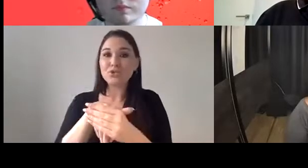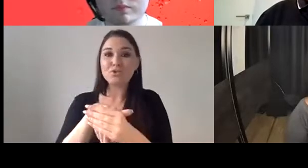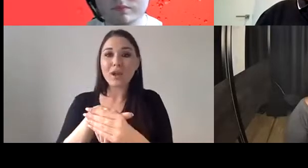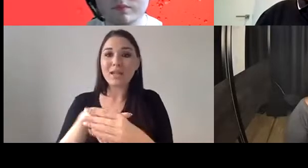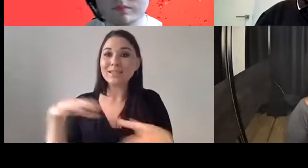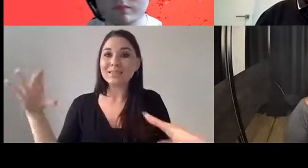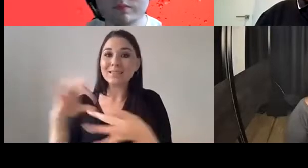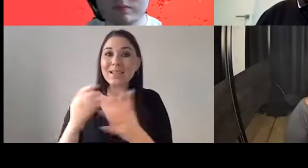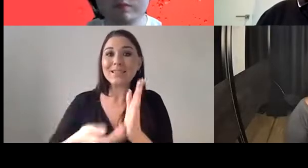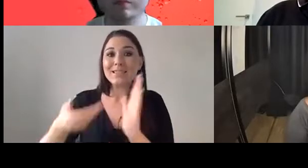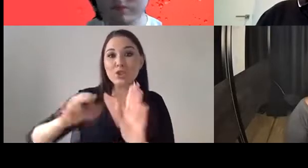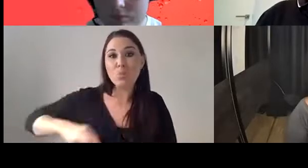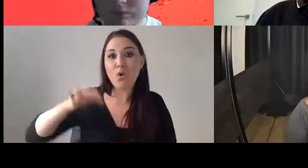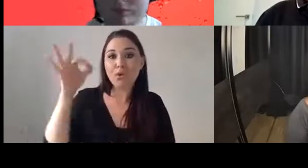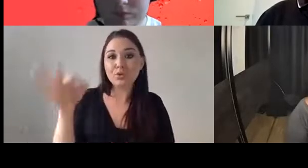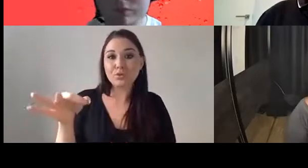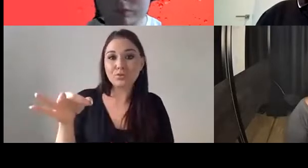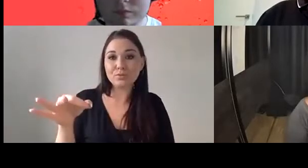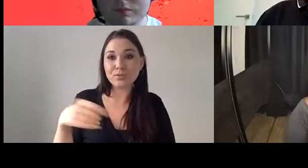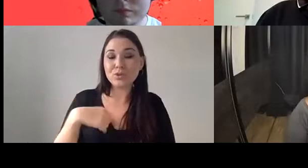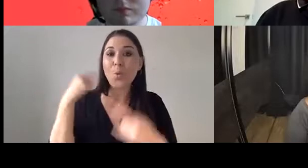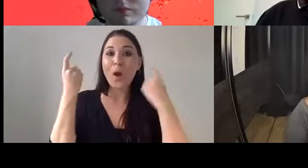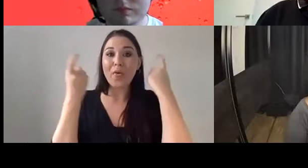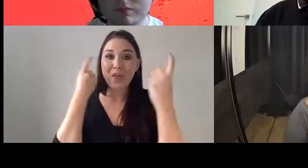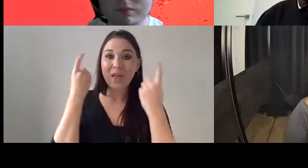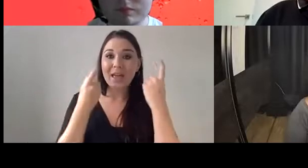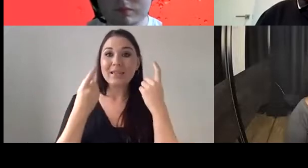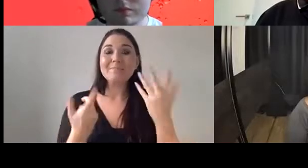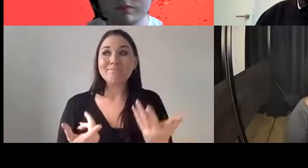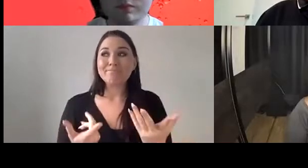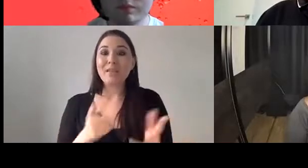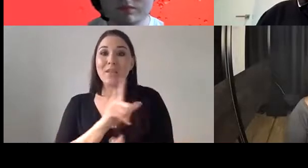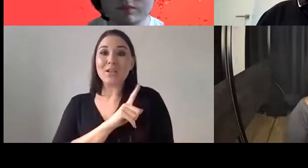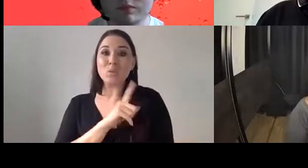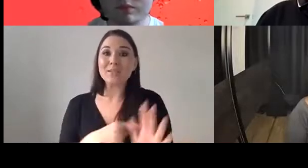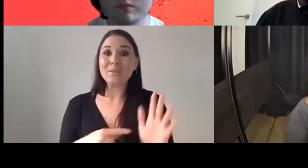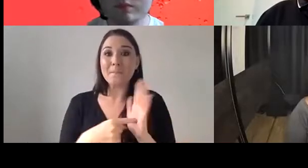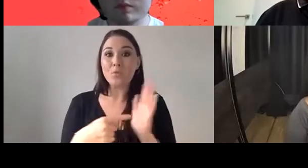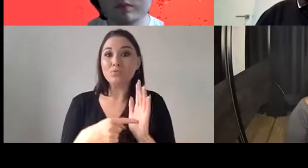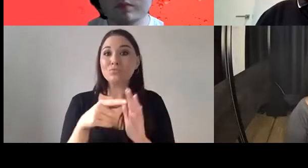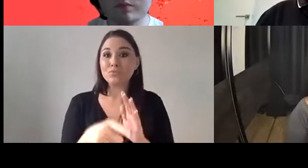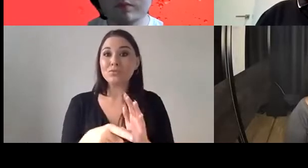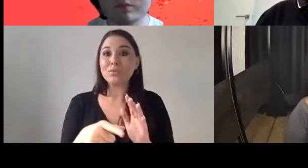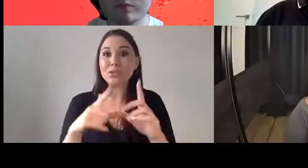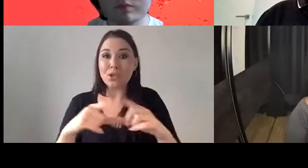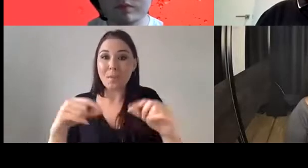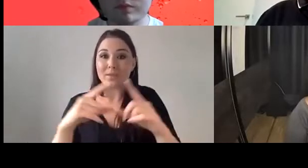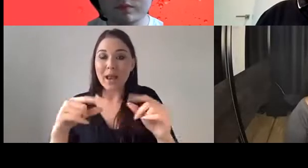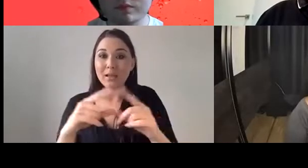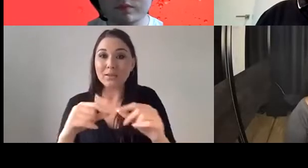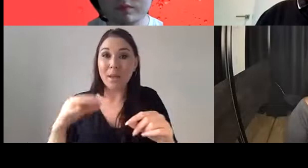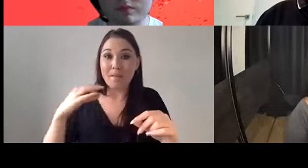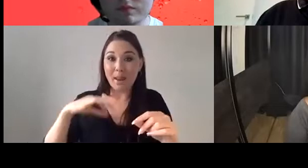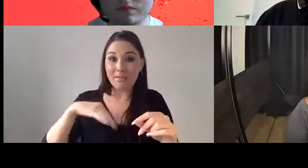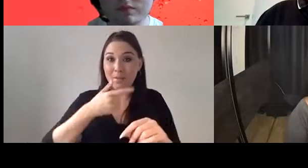an additional cost. So I don't think that's an incentive for people to use subtitles. And the thing is, subtitles don't just benefit people